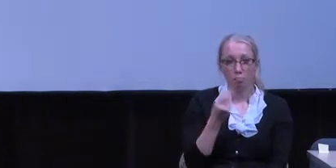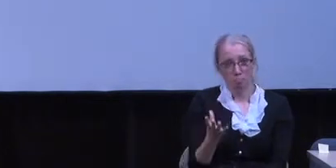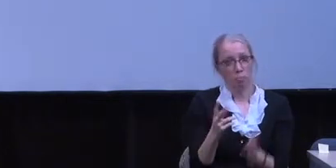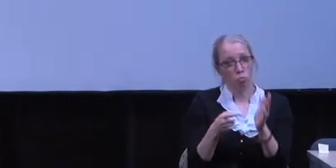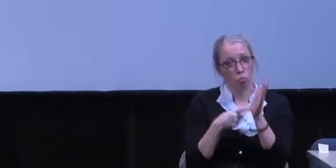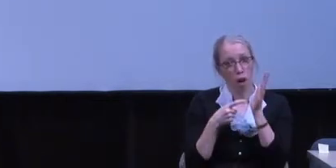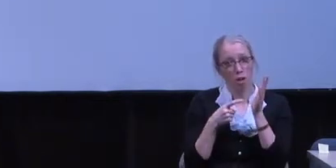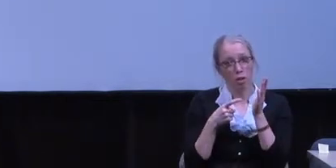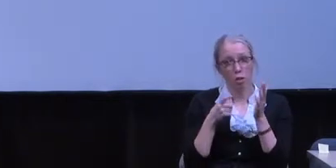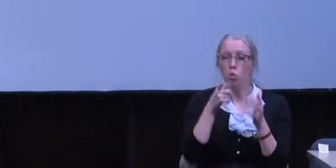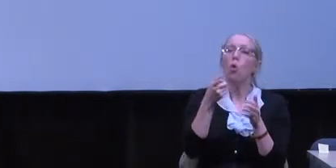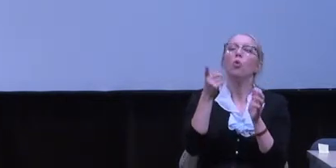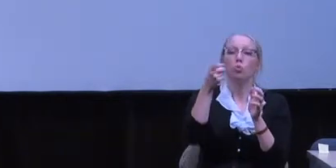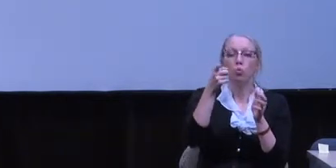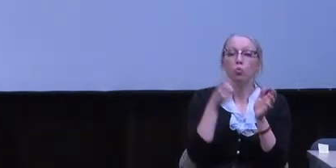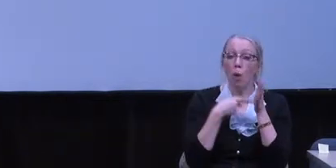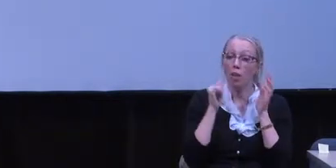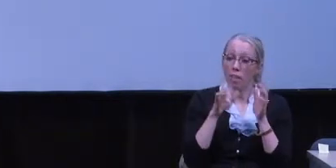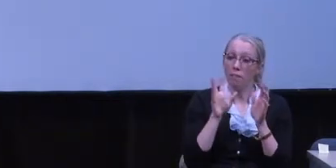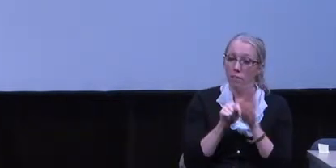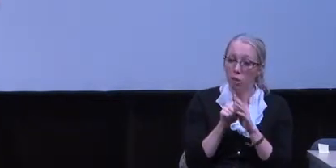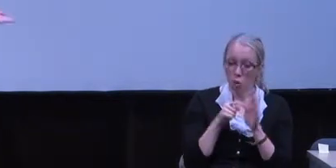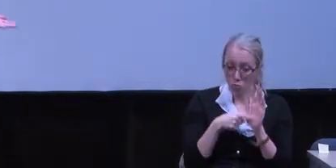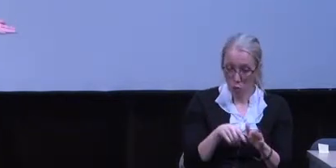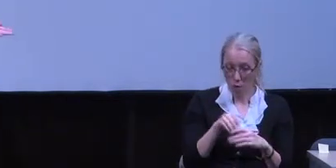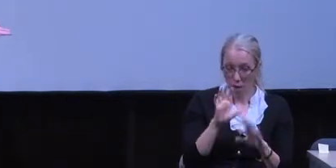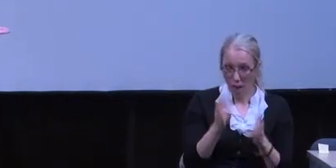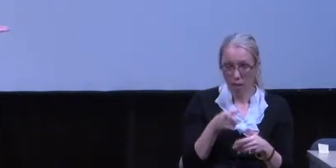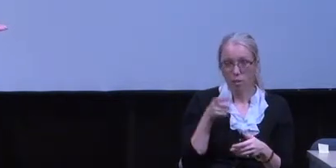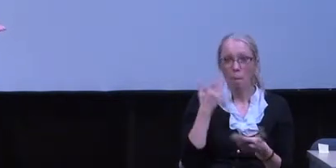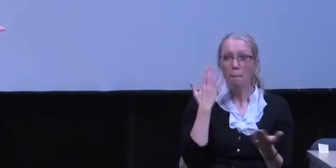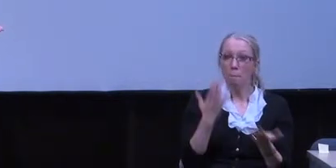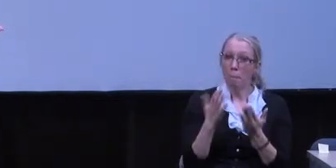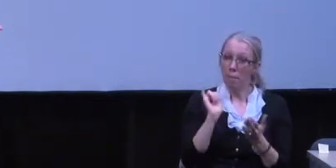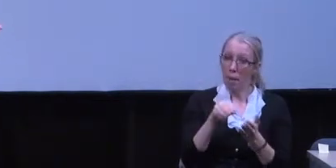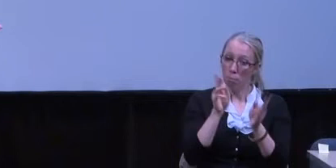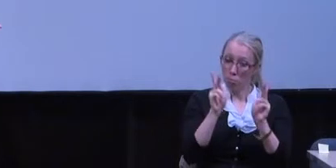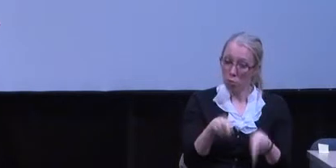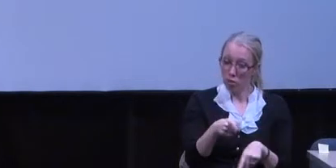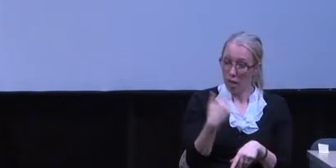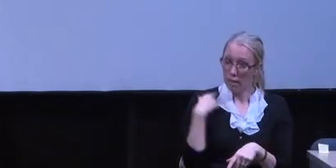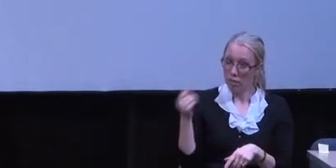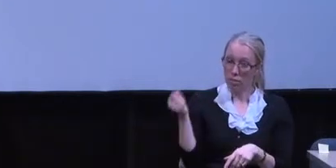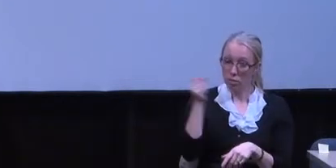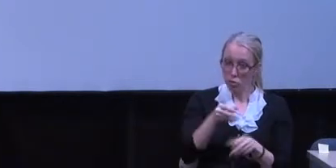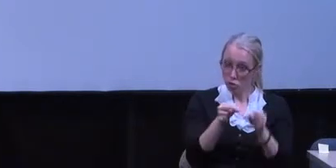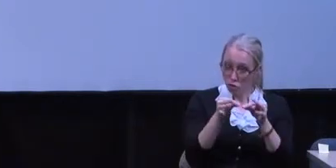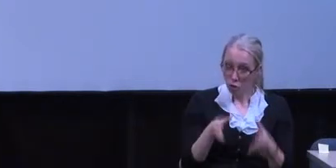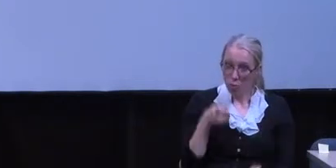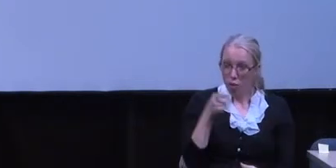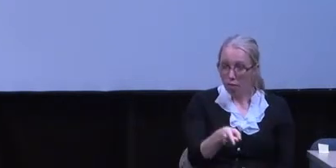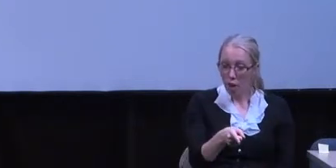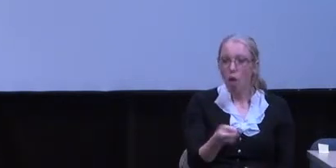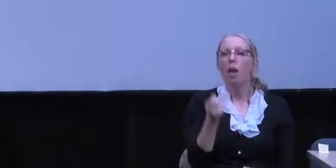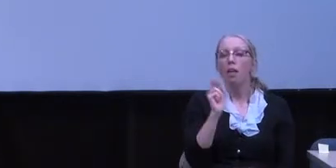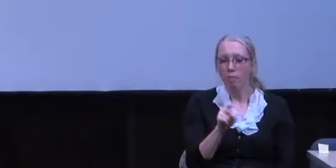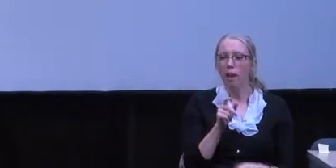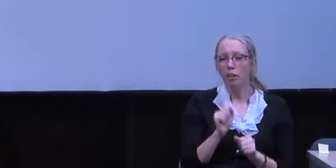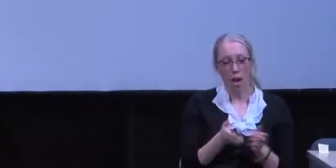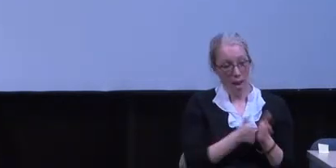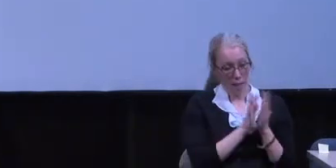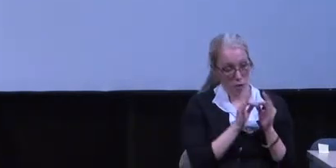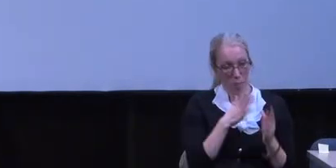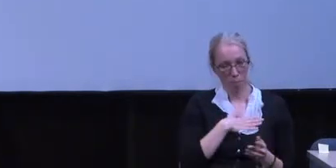to view it. These individuals may have an interpreter present for your course in which the interpreter can